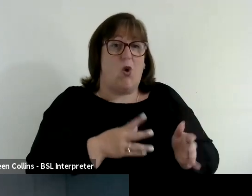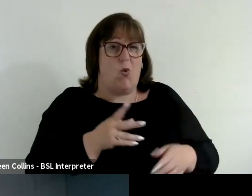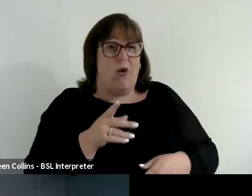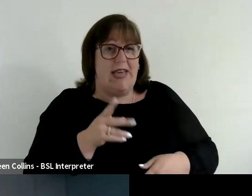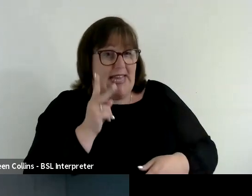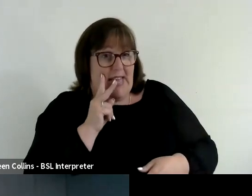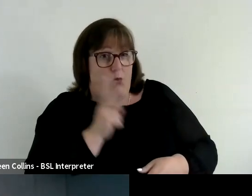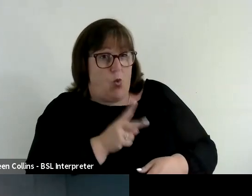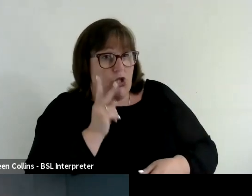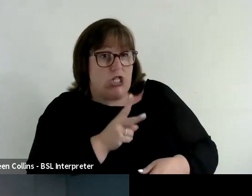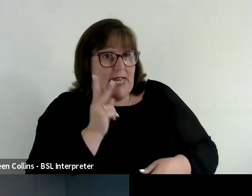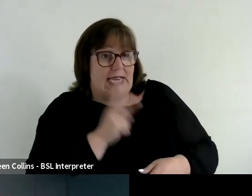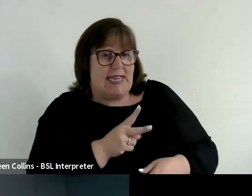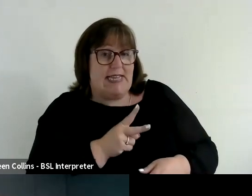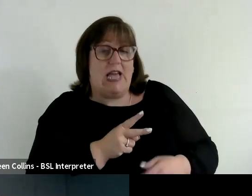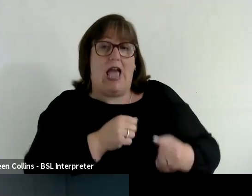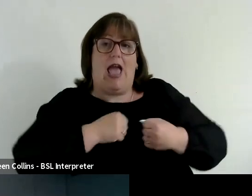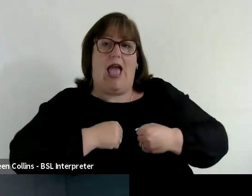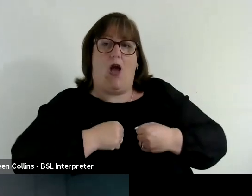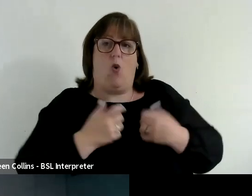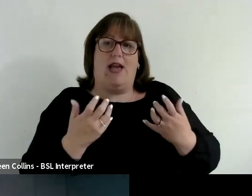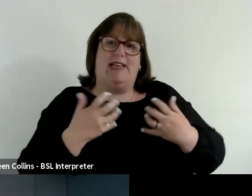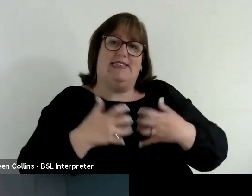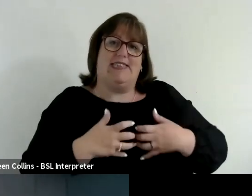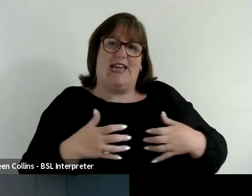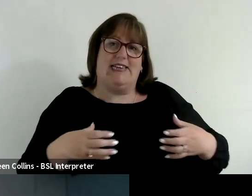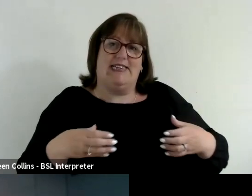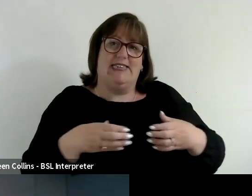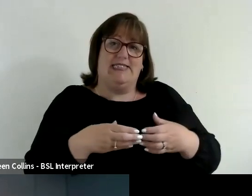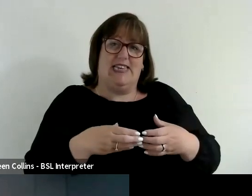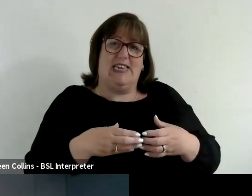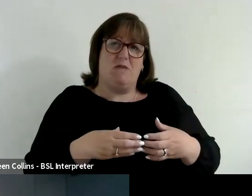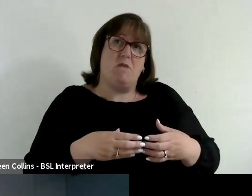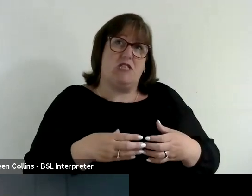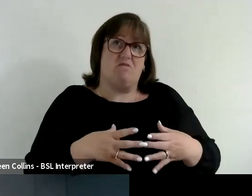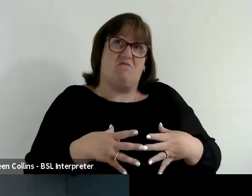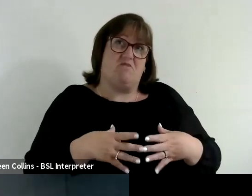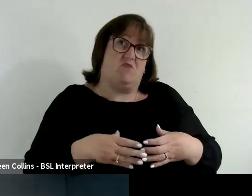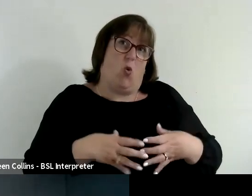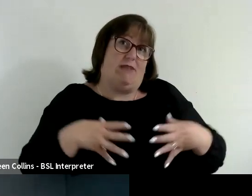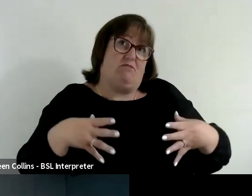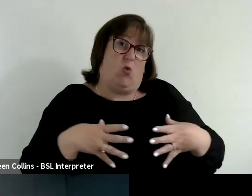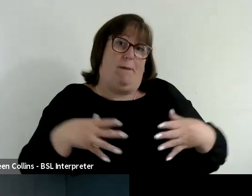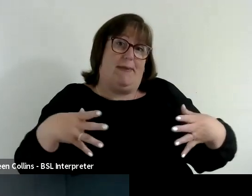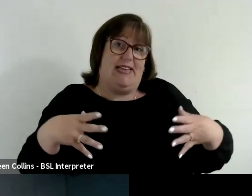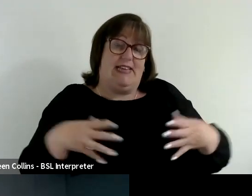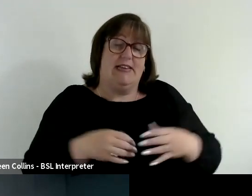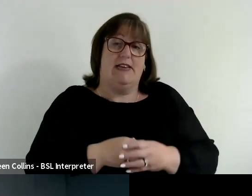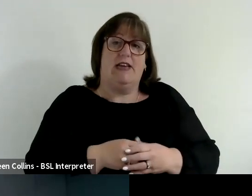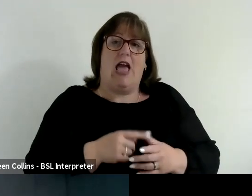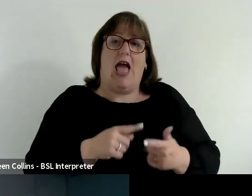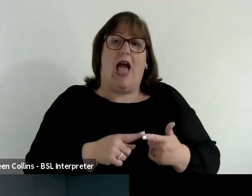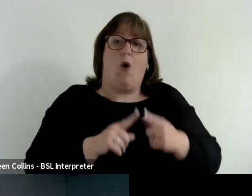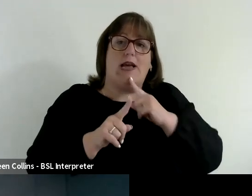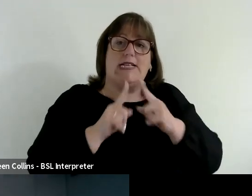things. Our tech team is pretty sizable. Our data science team is